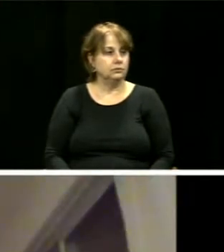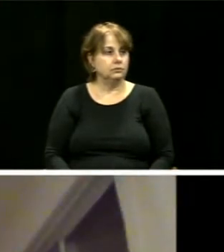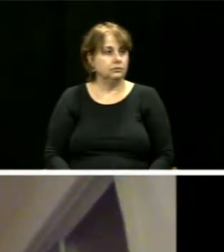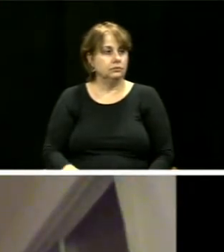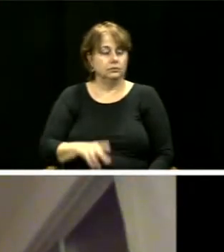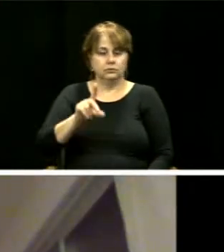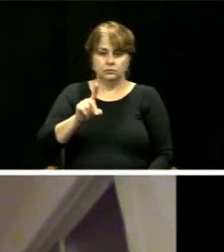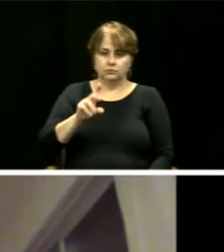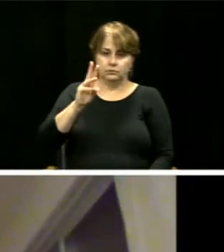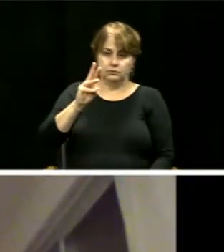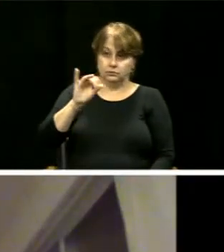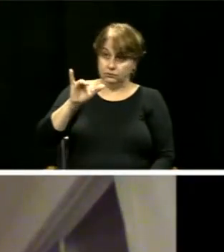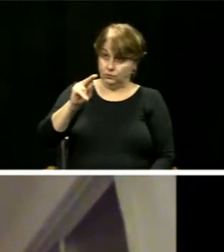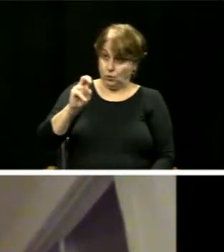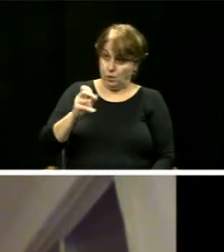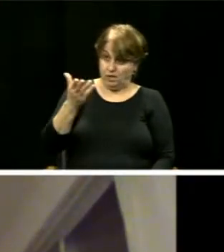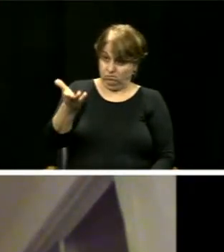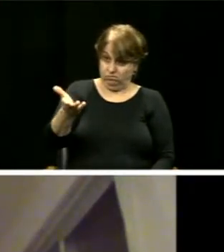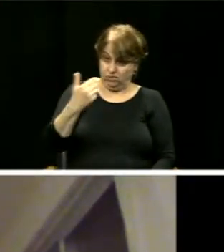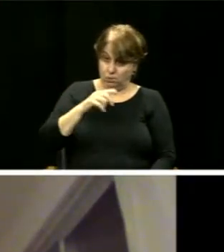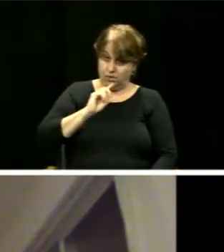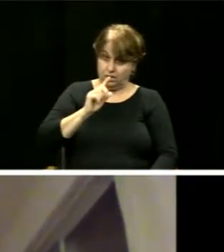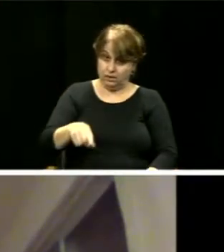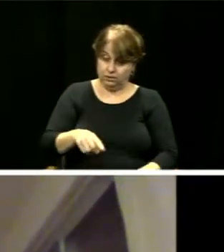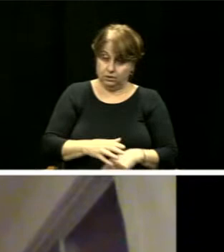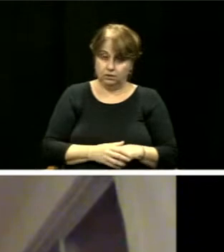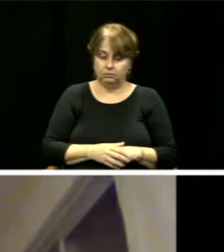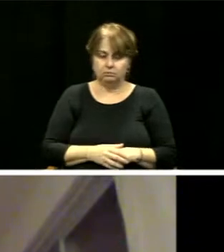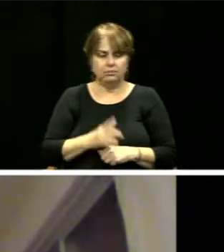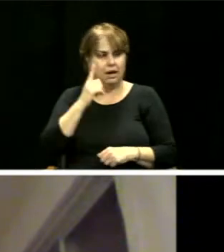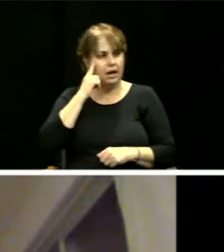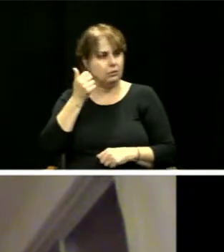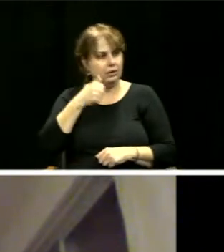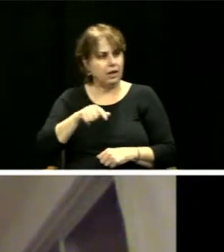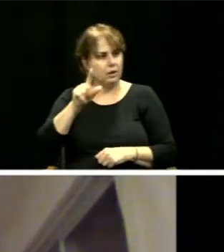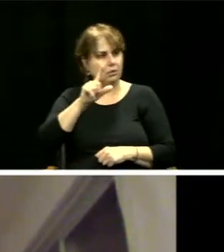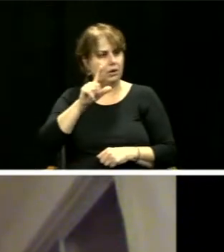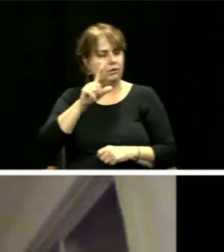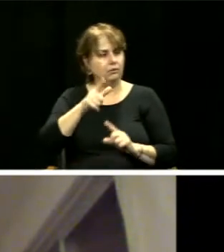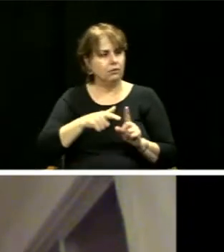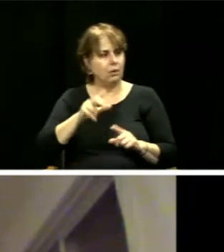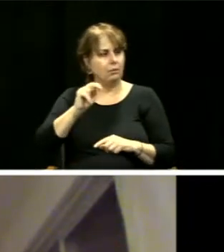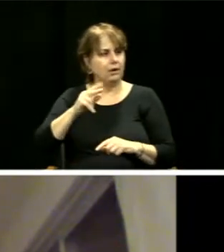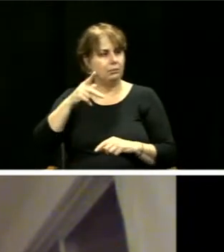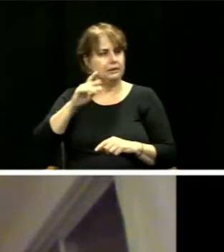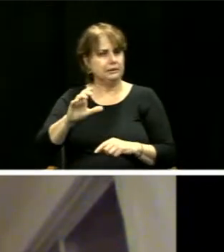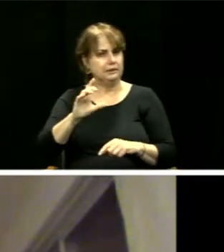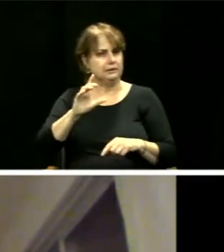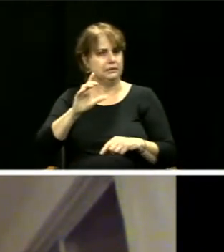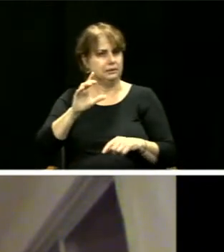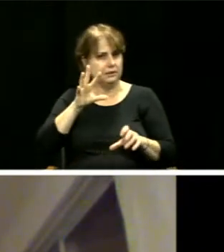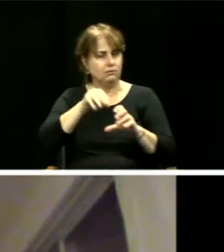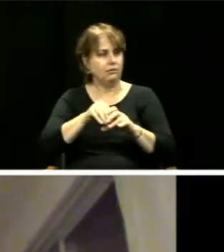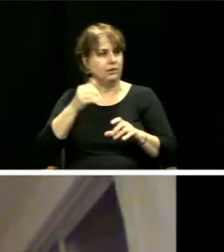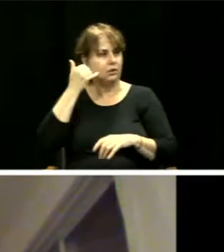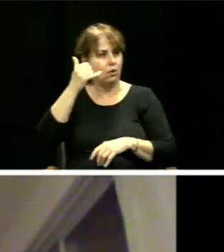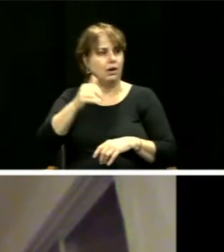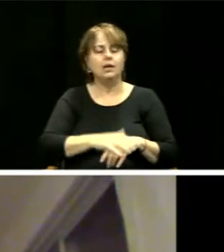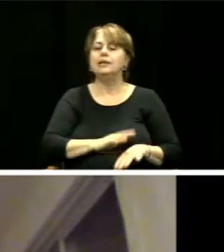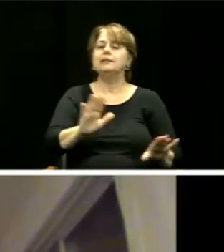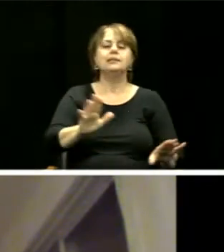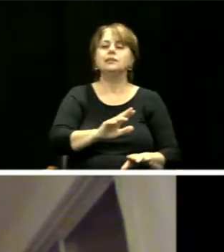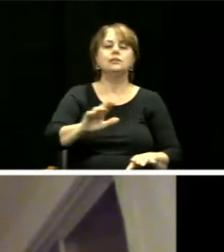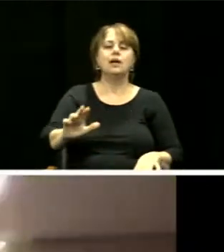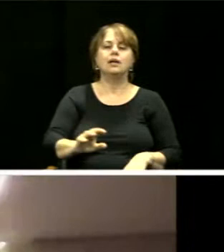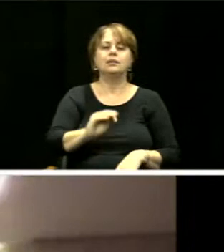Dwayne, do you want to field that? I don't think anybody from MDC is on the call. So this is not an MDC